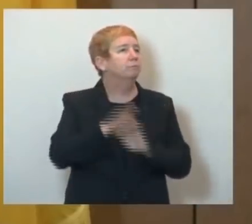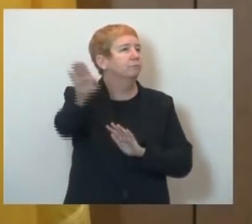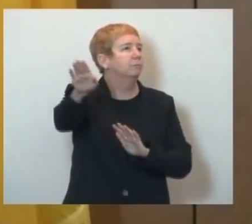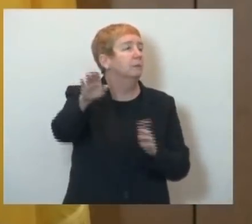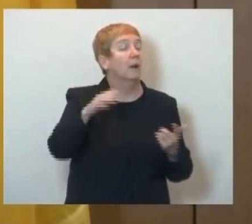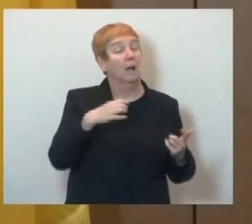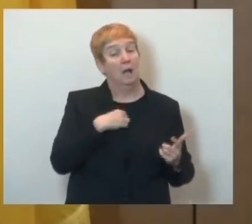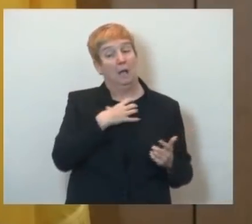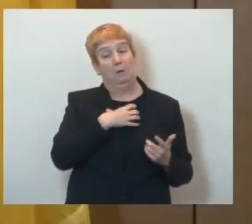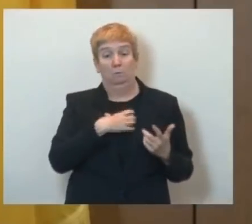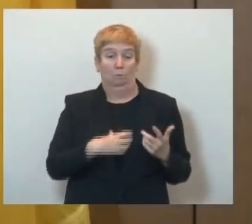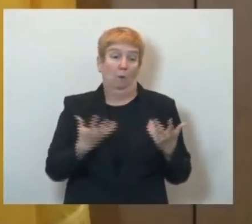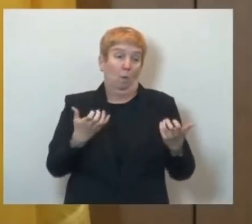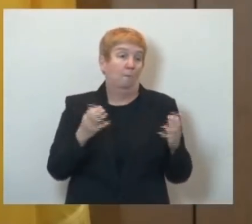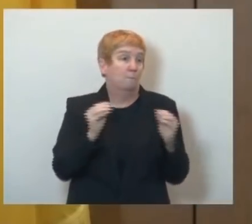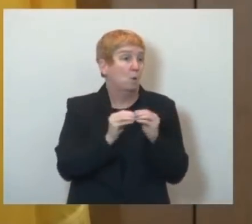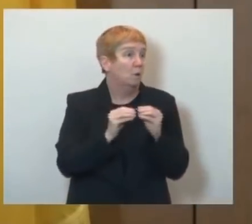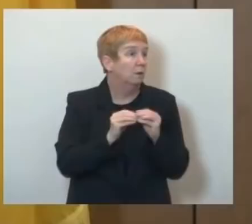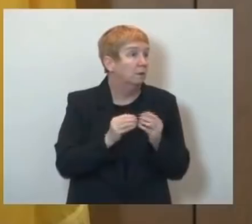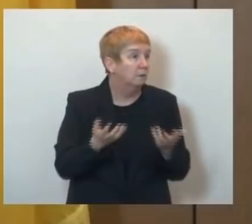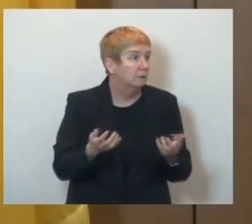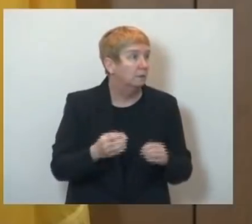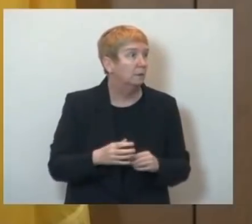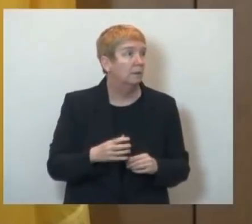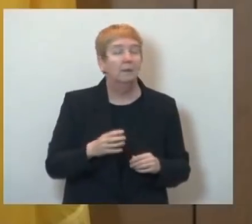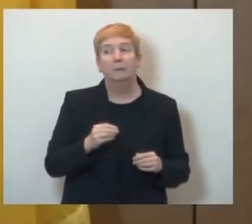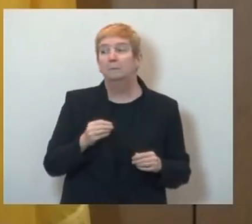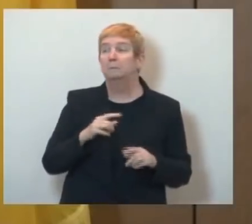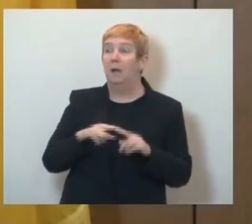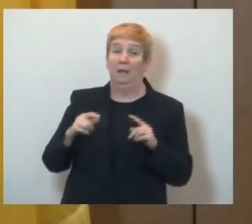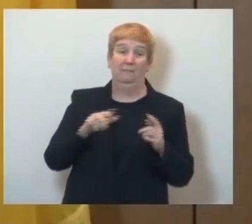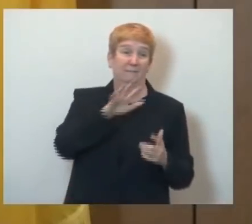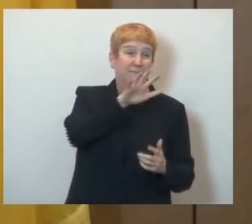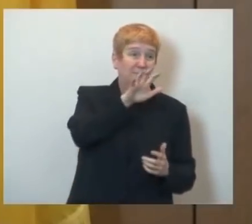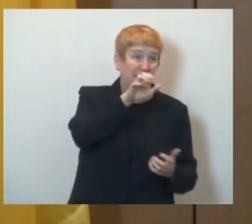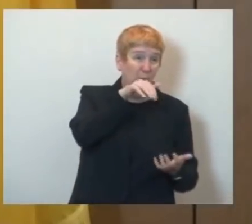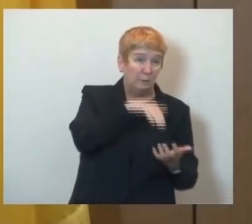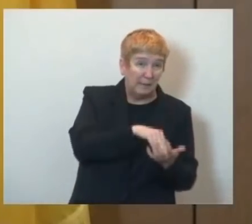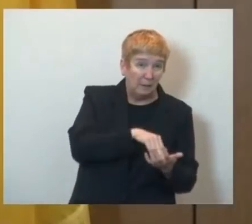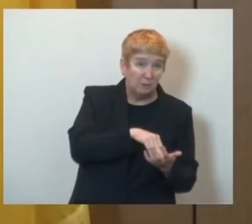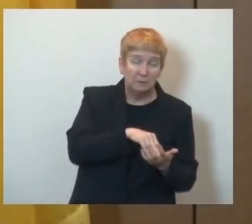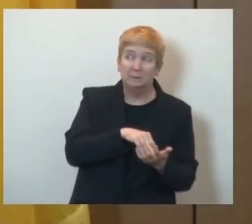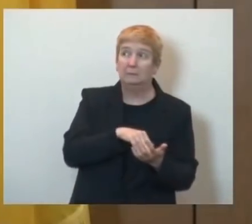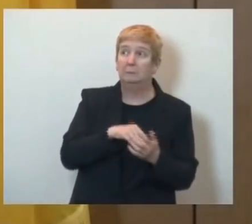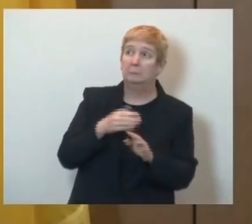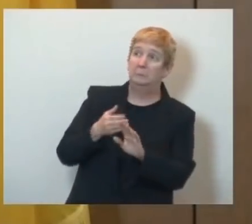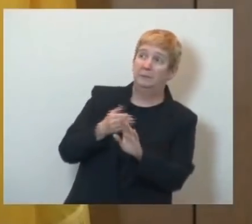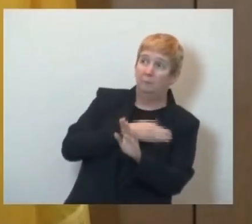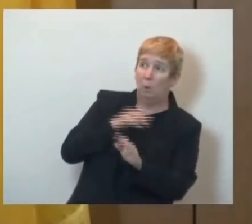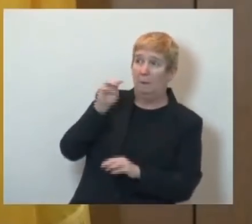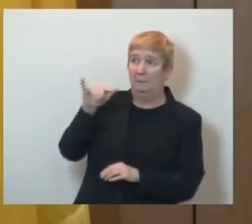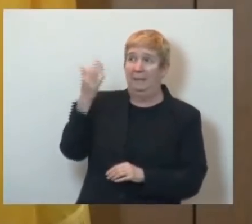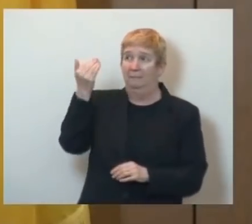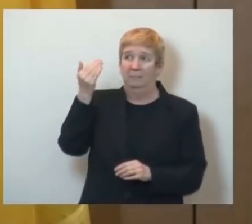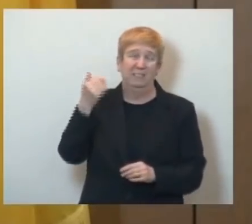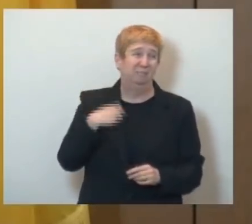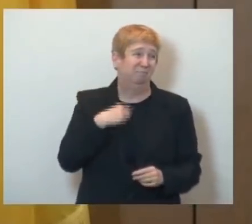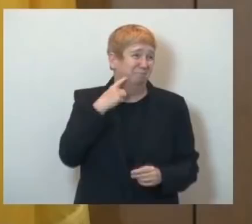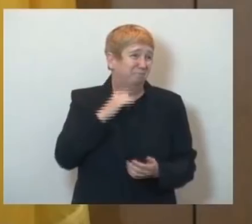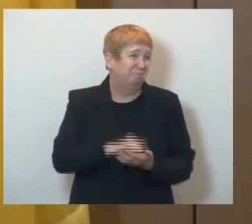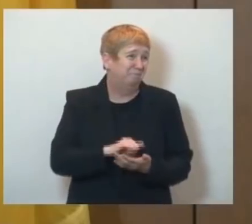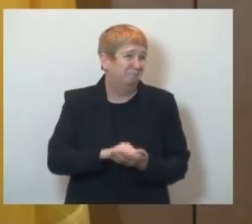more, and we're not going to be able to get to 500,000 by the time May 15th rolls around. You know,